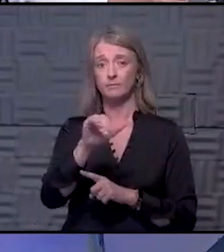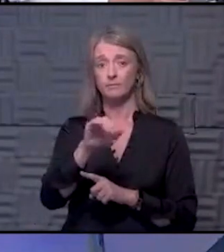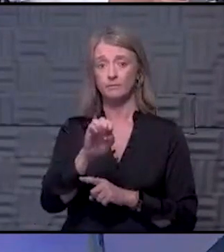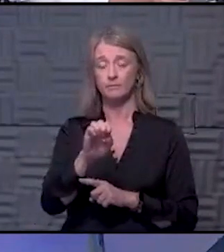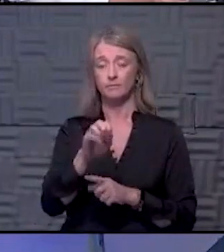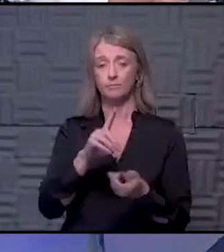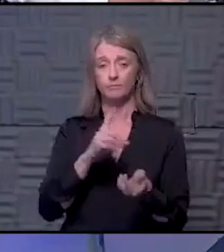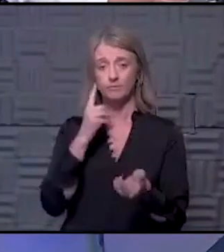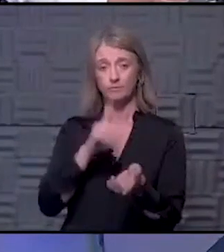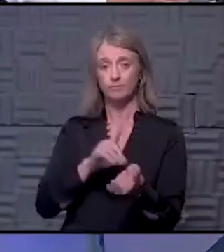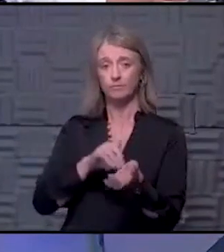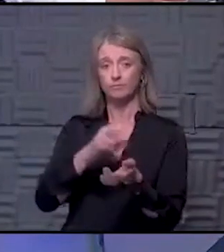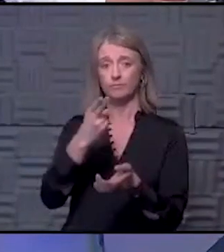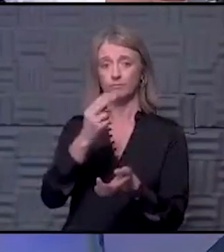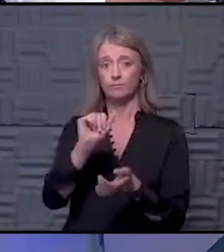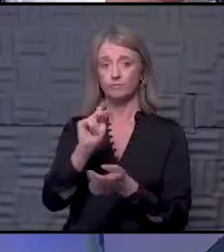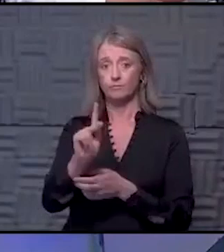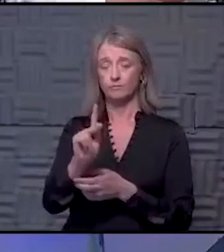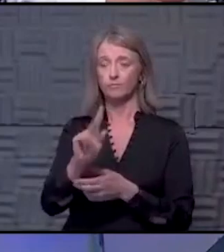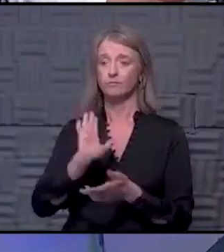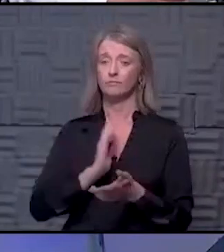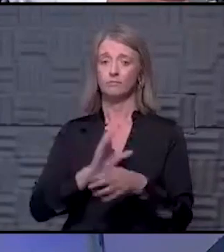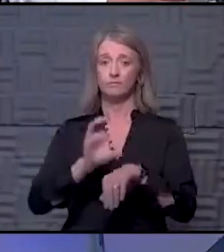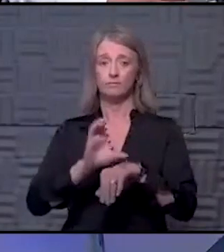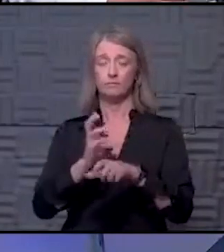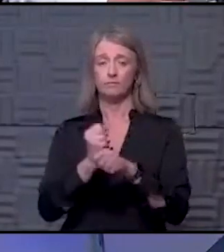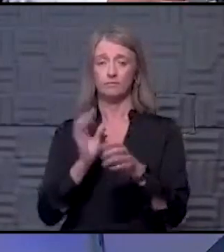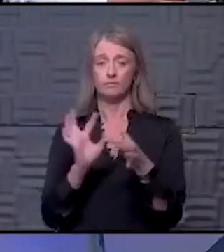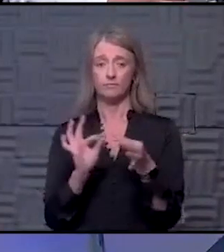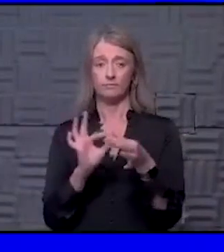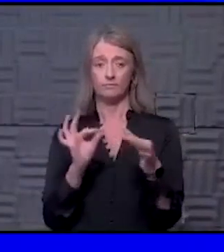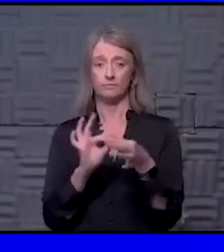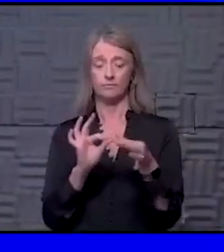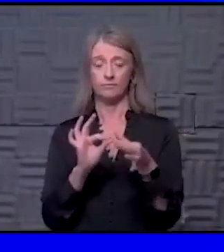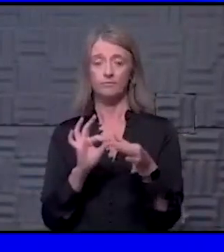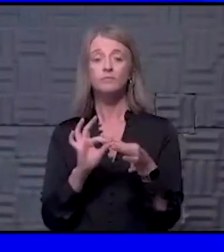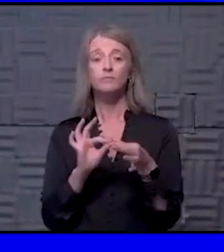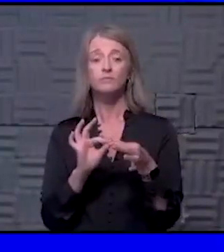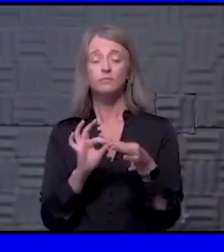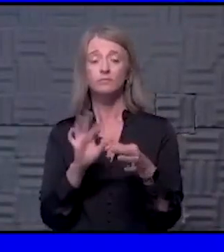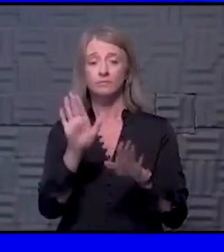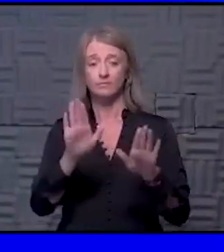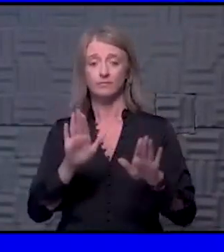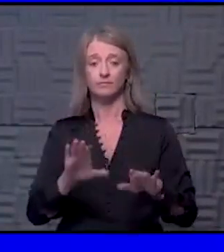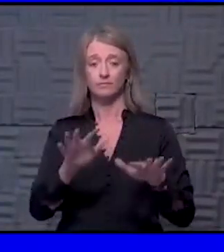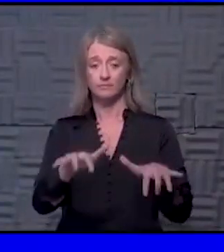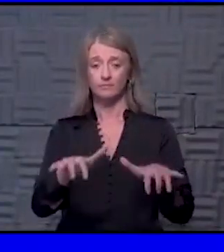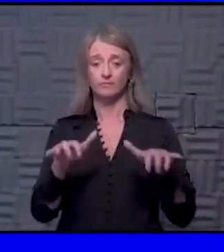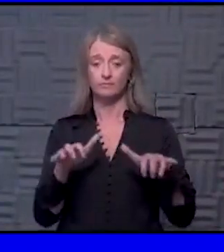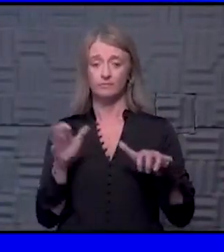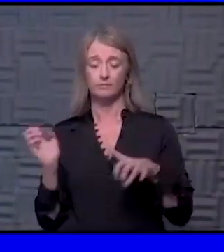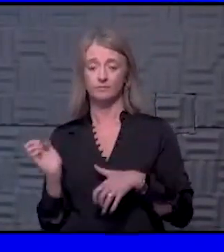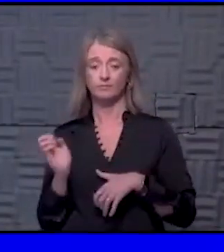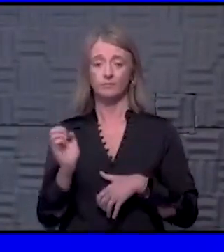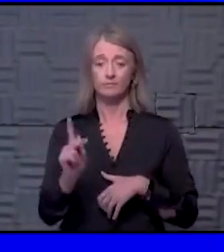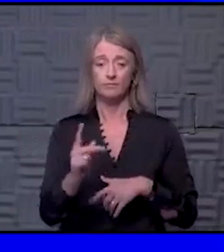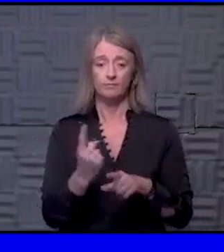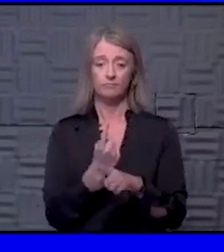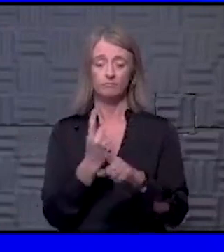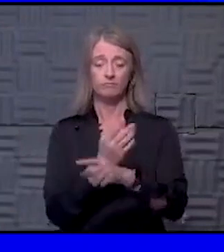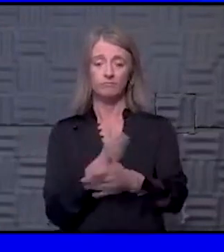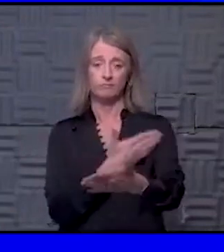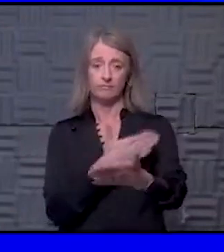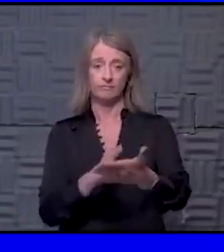is for Dr. Hawk. She said, our church received word from the Archdiocese that starting this Sunday, the congregation could resume regular